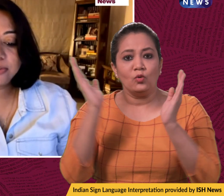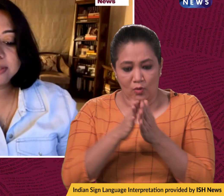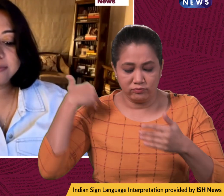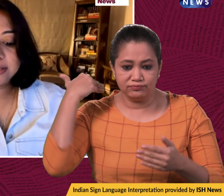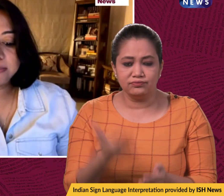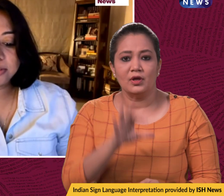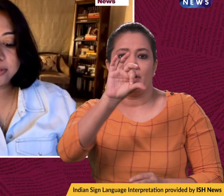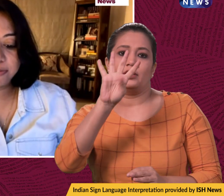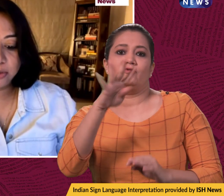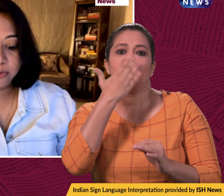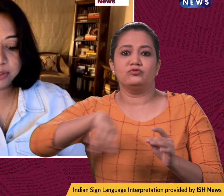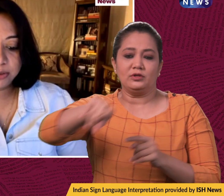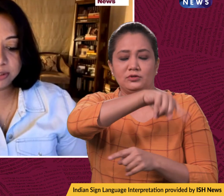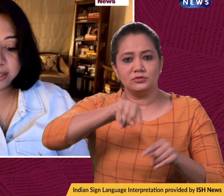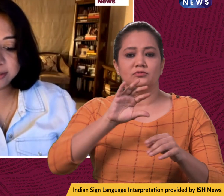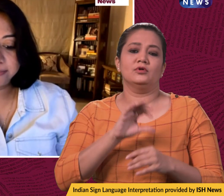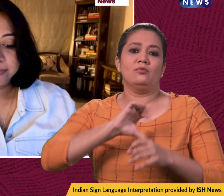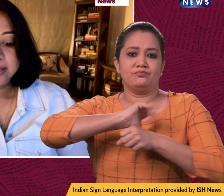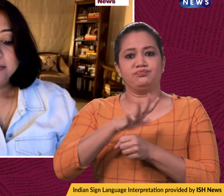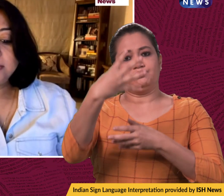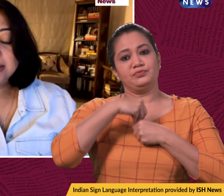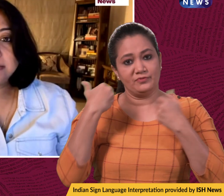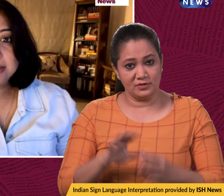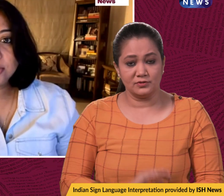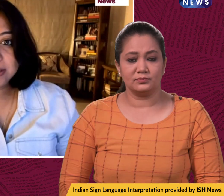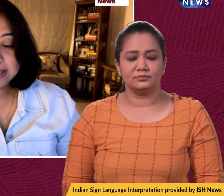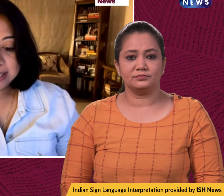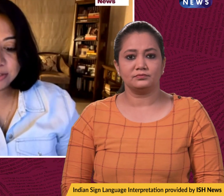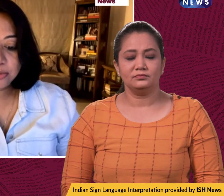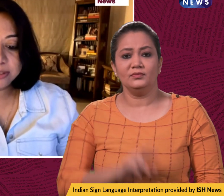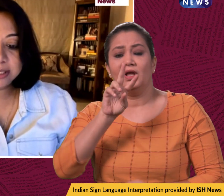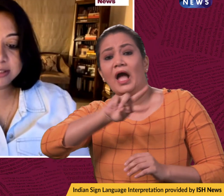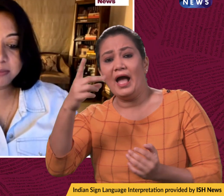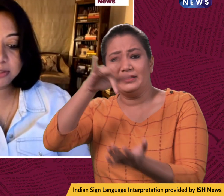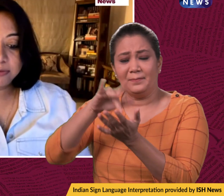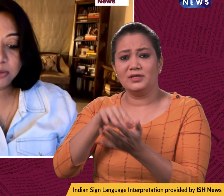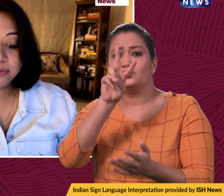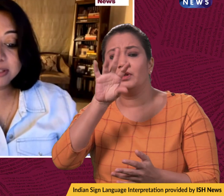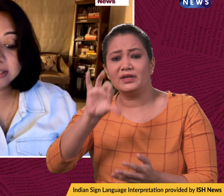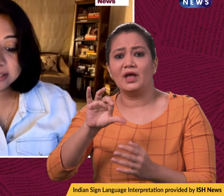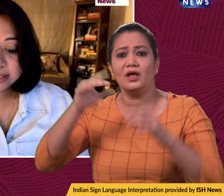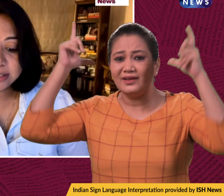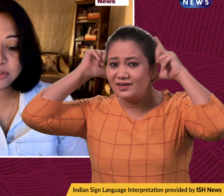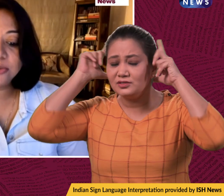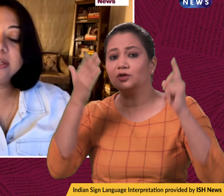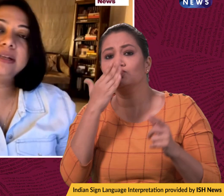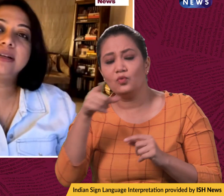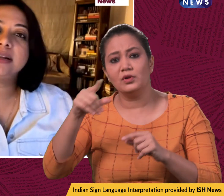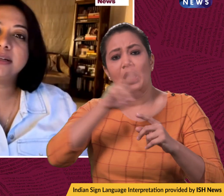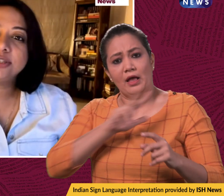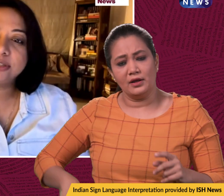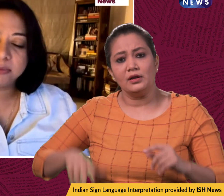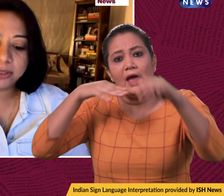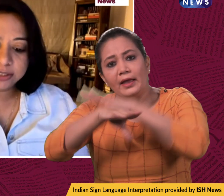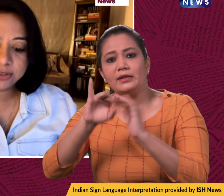94 students have tested positive for COVID altogether. Meanwhile, as many as 29 students tested positive for COVID in a nursing school in